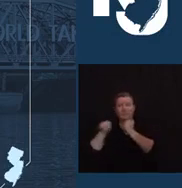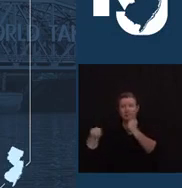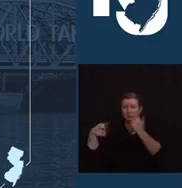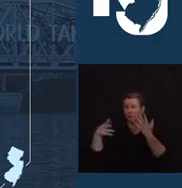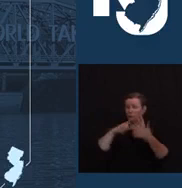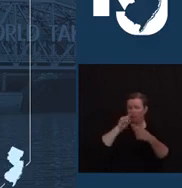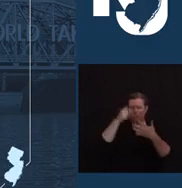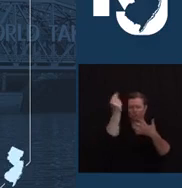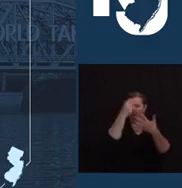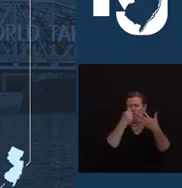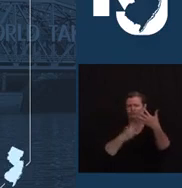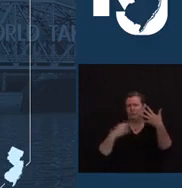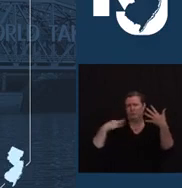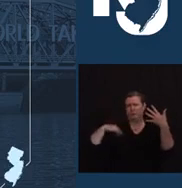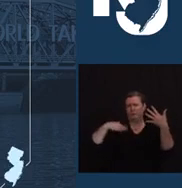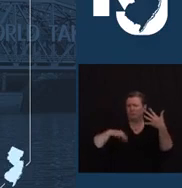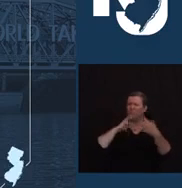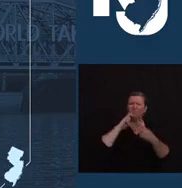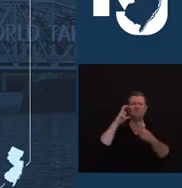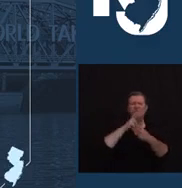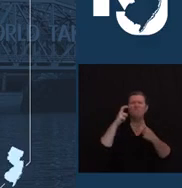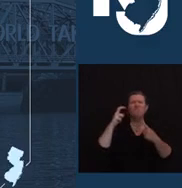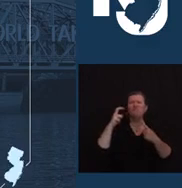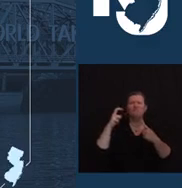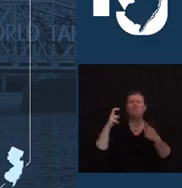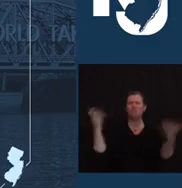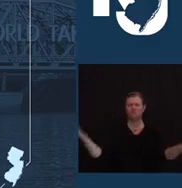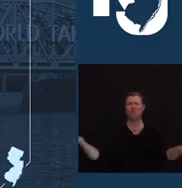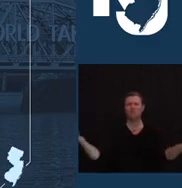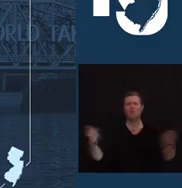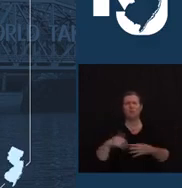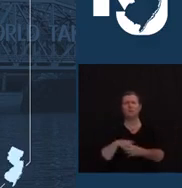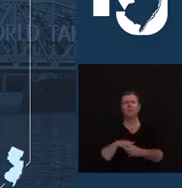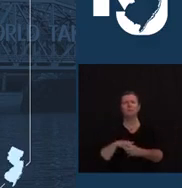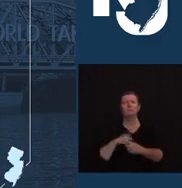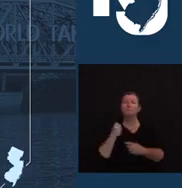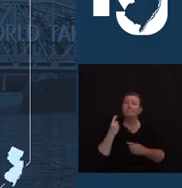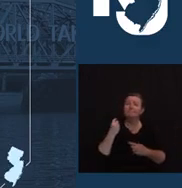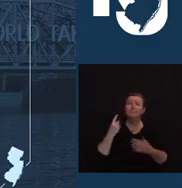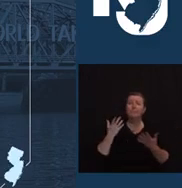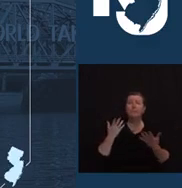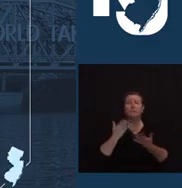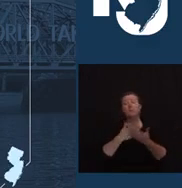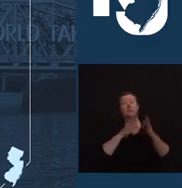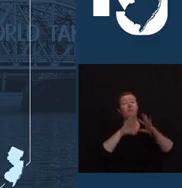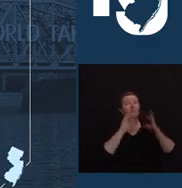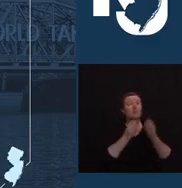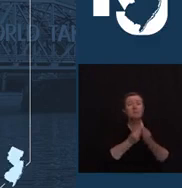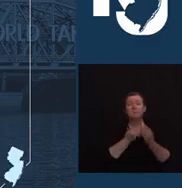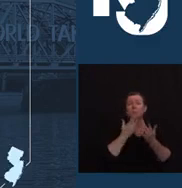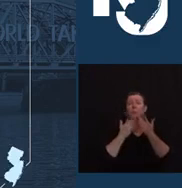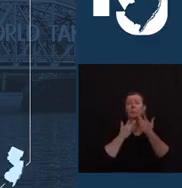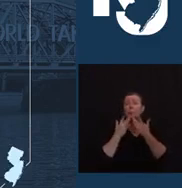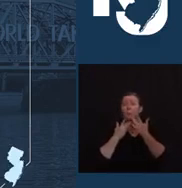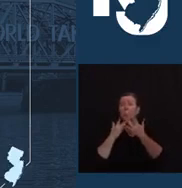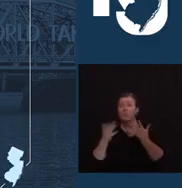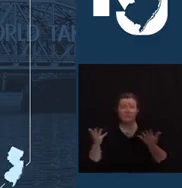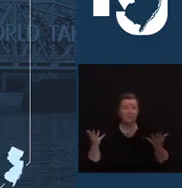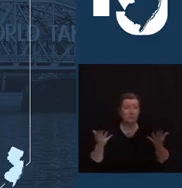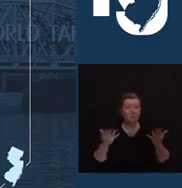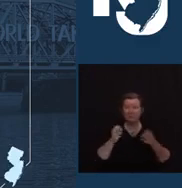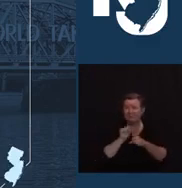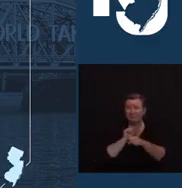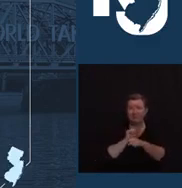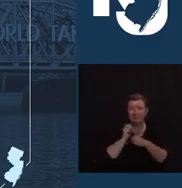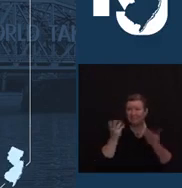nation. We recognize the impact that this will have on some families facing unemployment issues. To support New Jerseyans living through